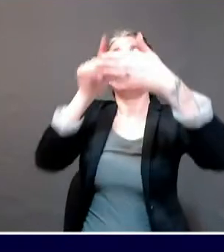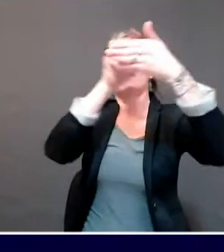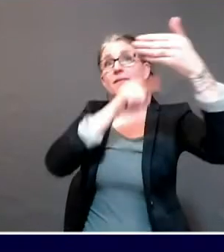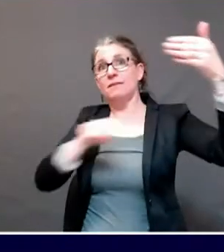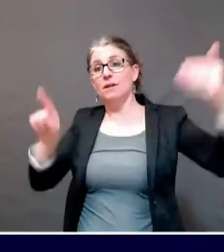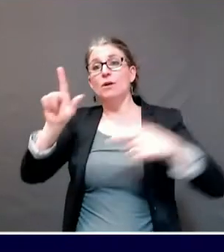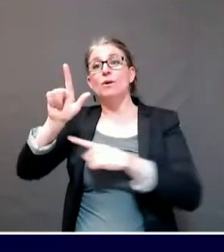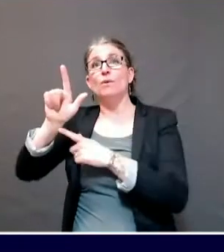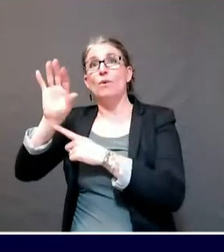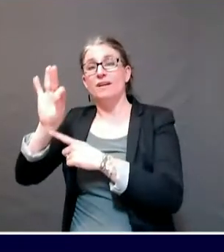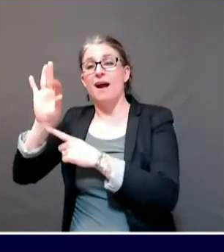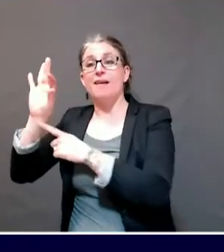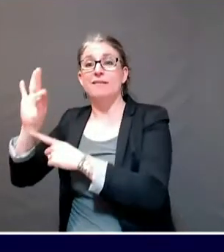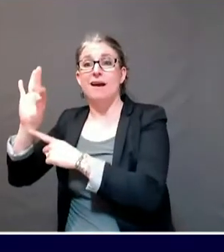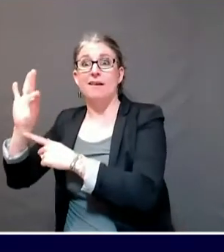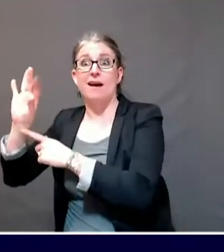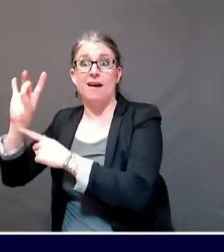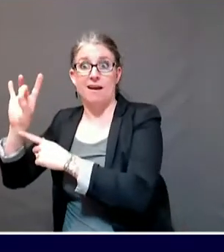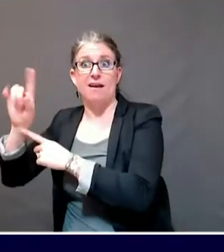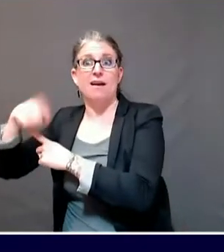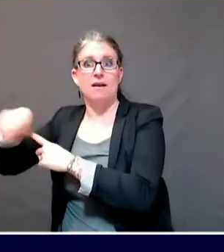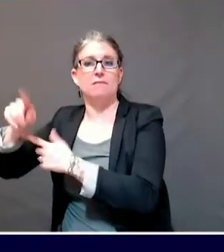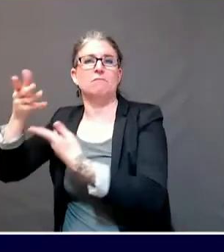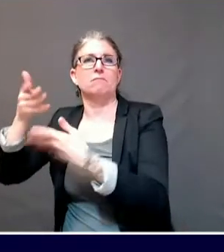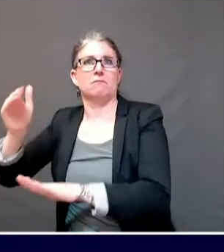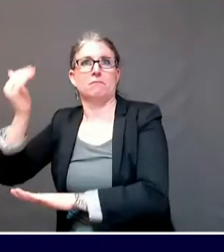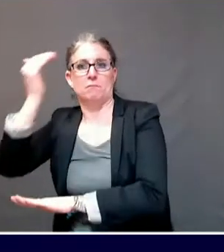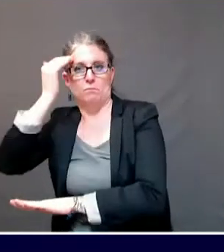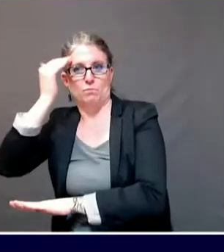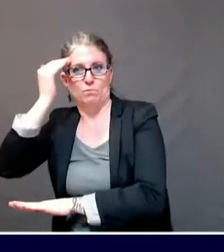29,998 are confirmed and